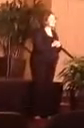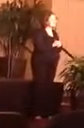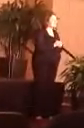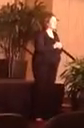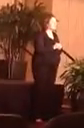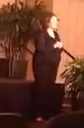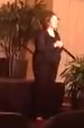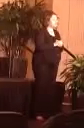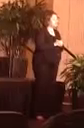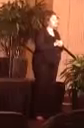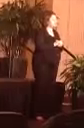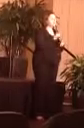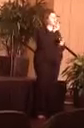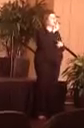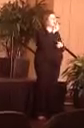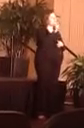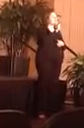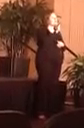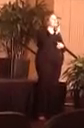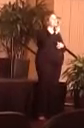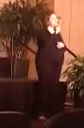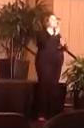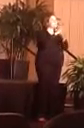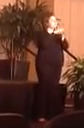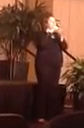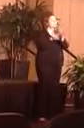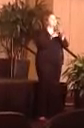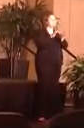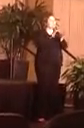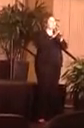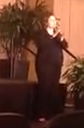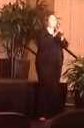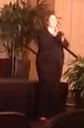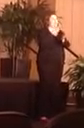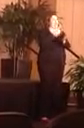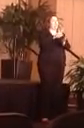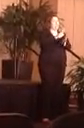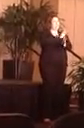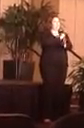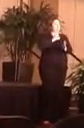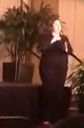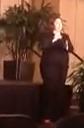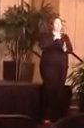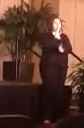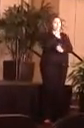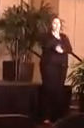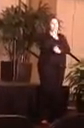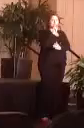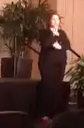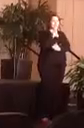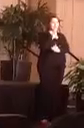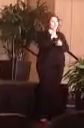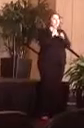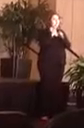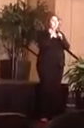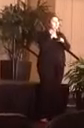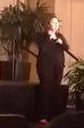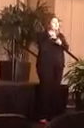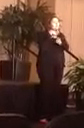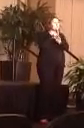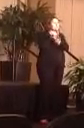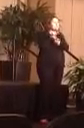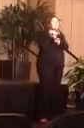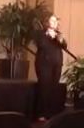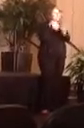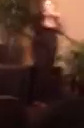namely the LGBT Resource Center student staff, Mike, who is our social